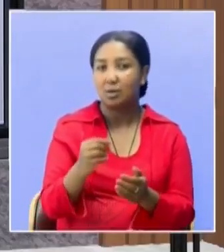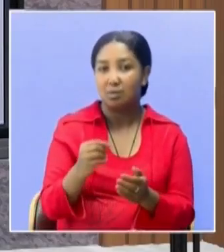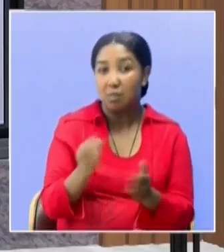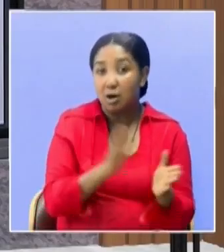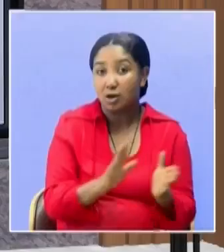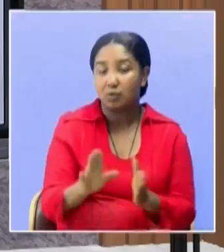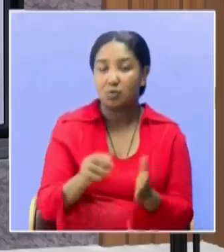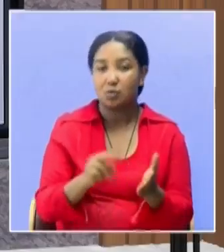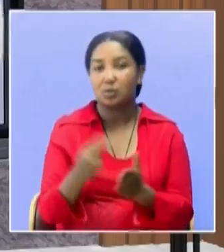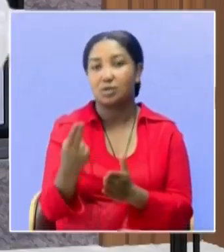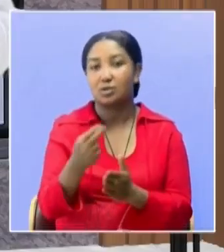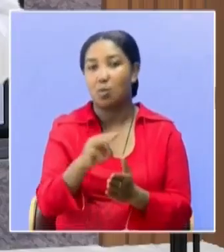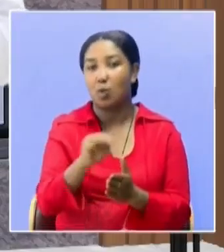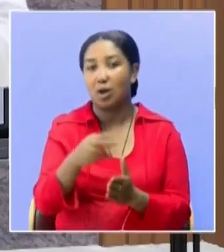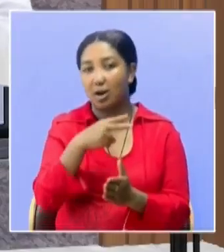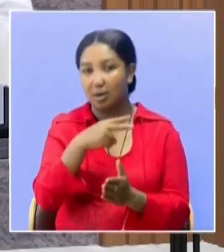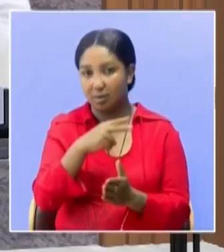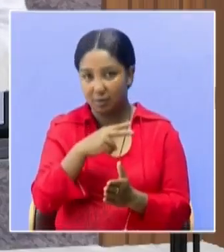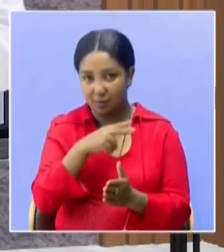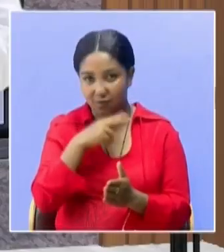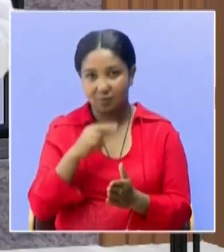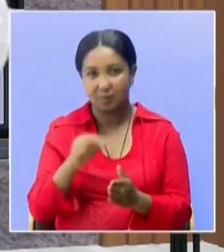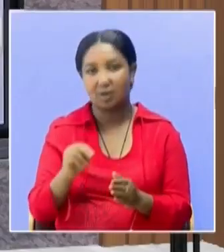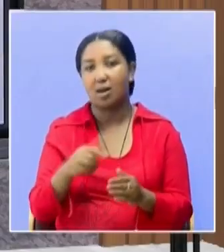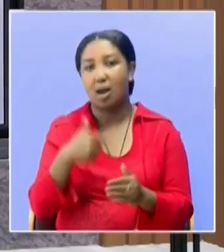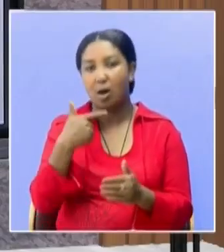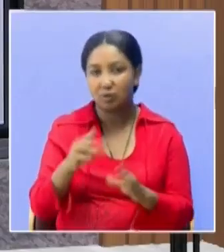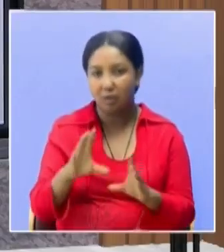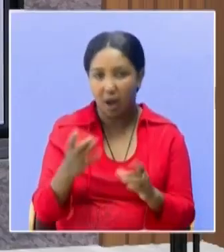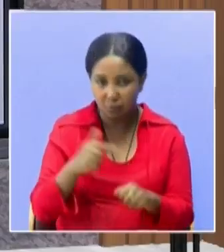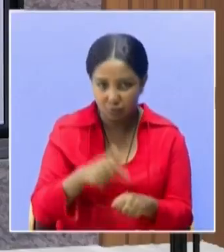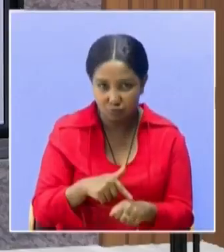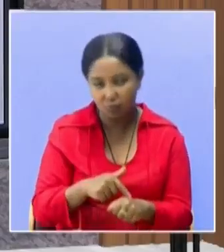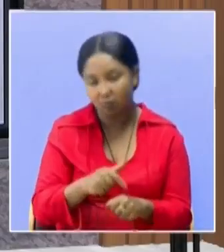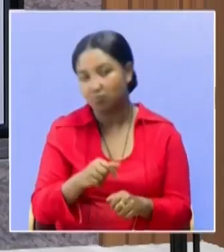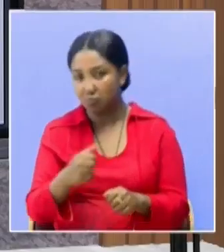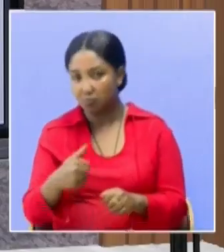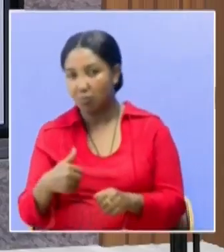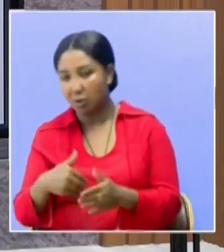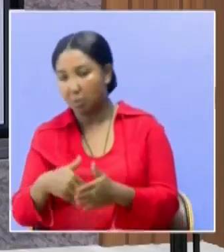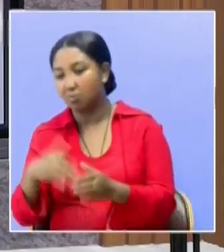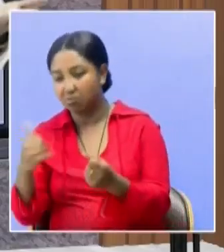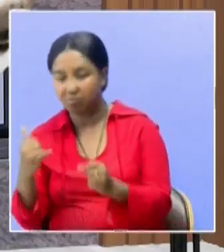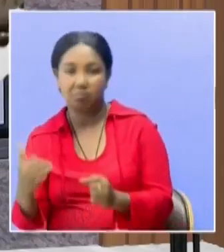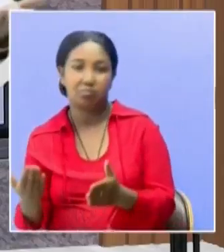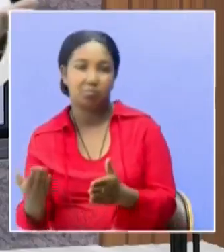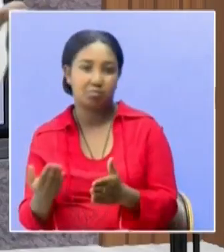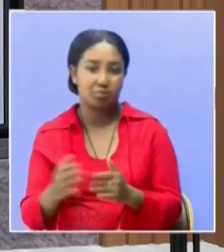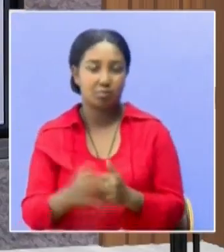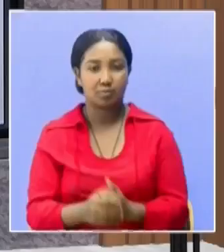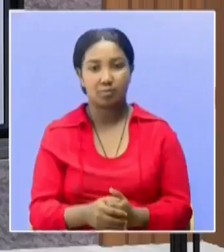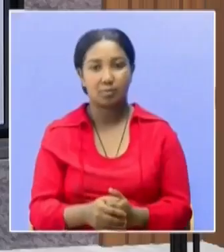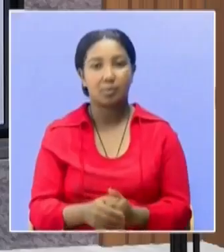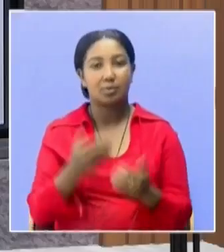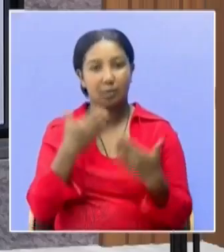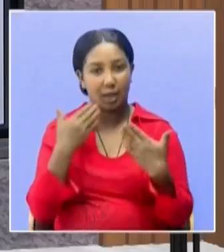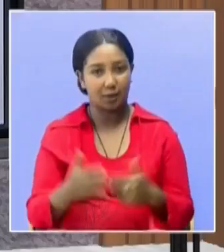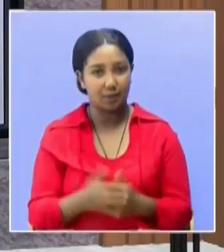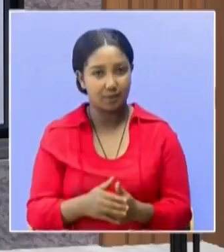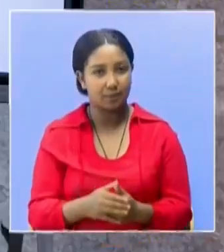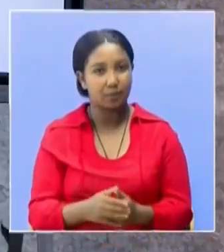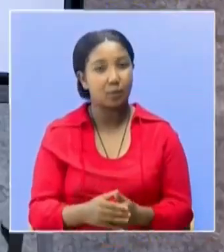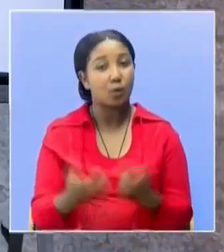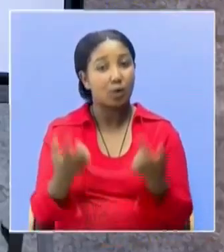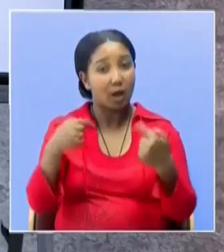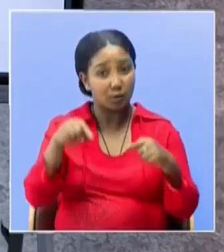these modals in your language classroom, as well as you are interacting with your friends and parents too. Thank you. When it